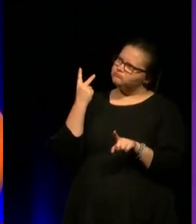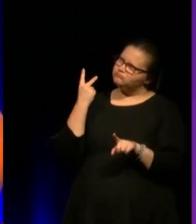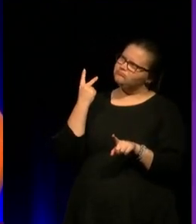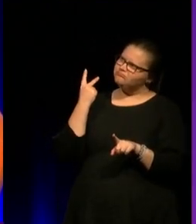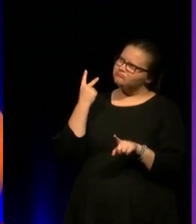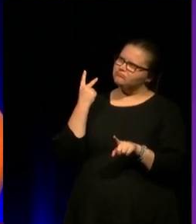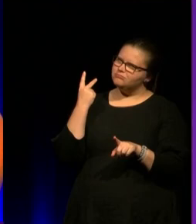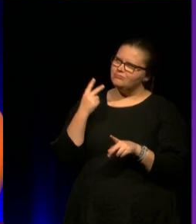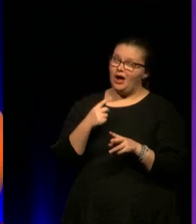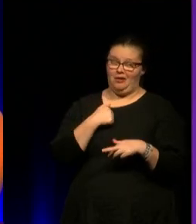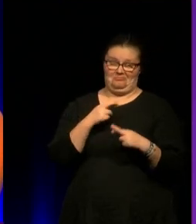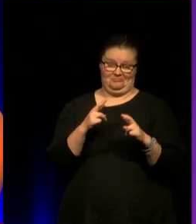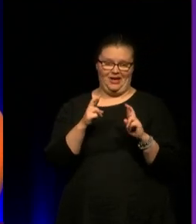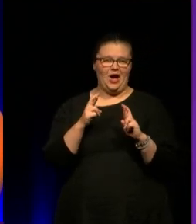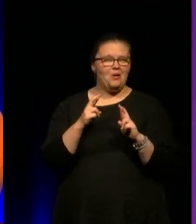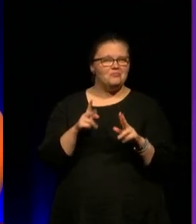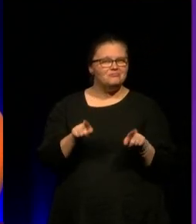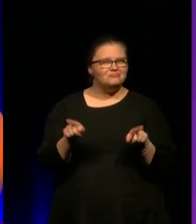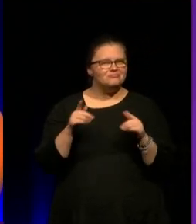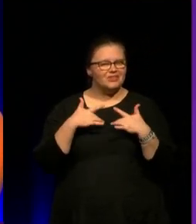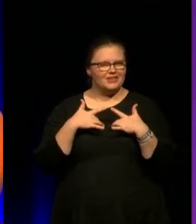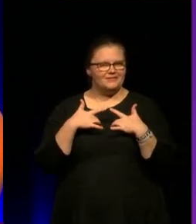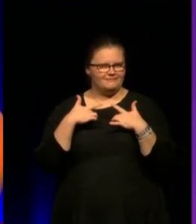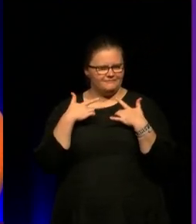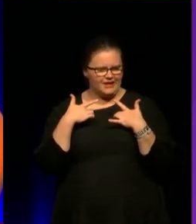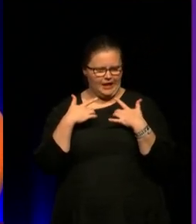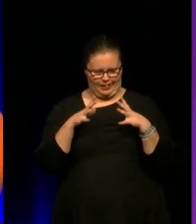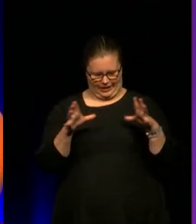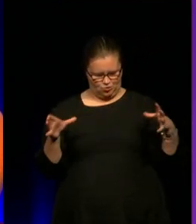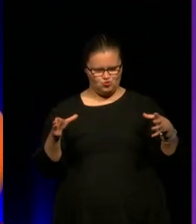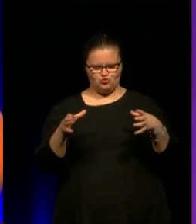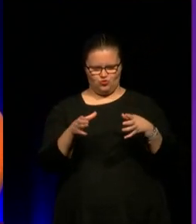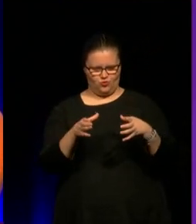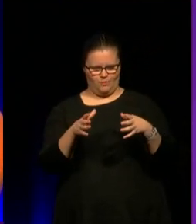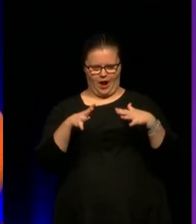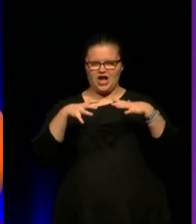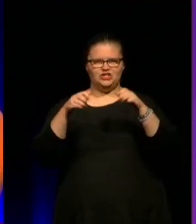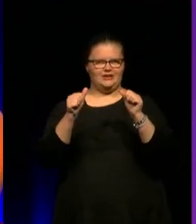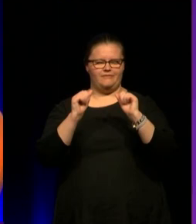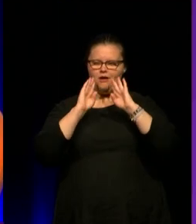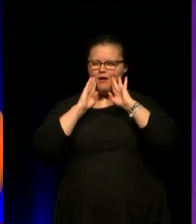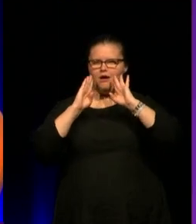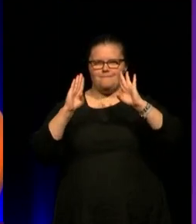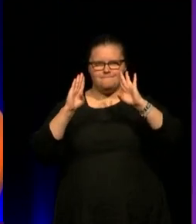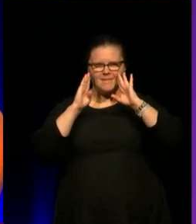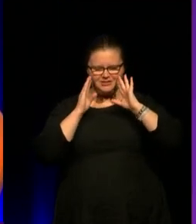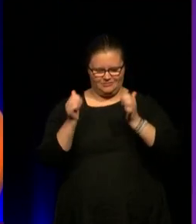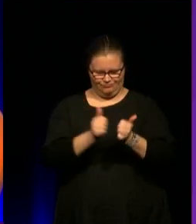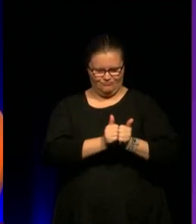think that I hope that they will feel that we collectively did something incredible together,